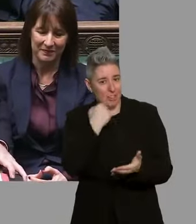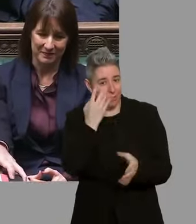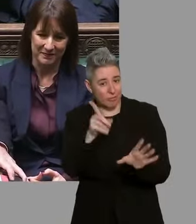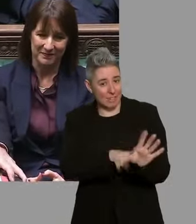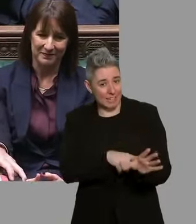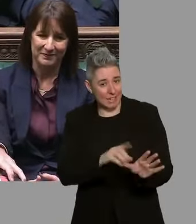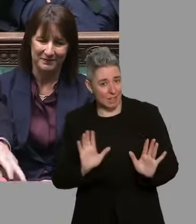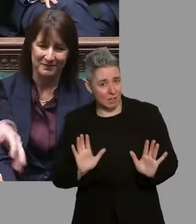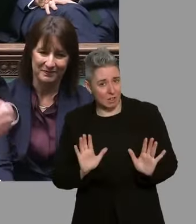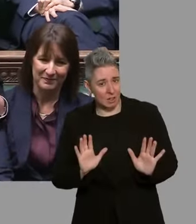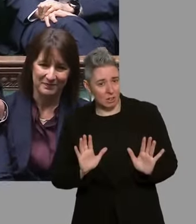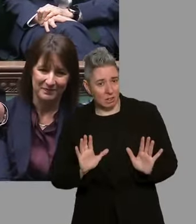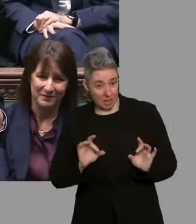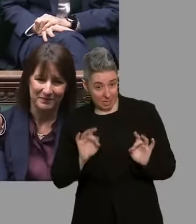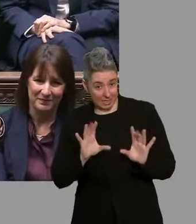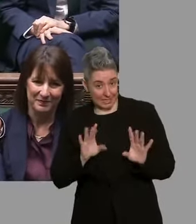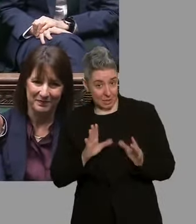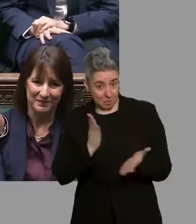outstrip them.